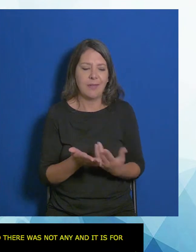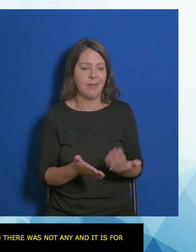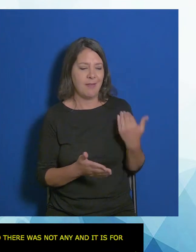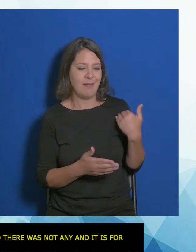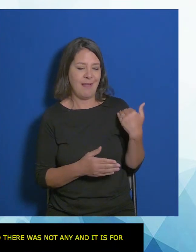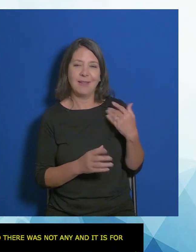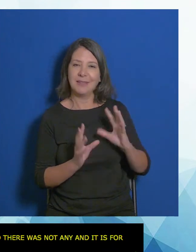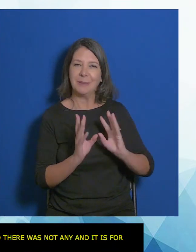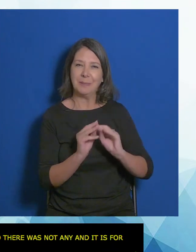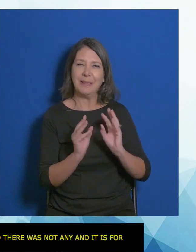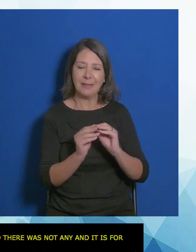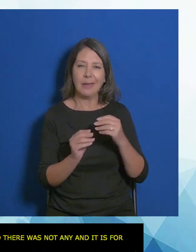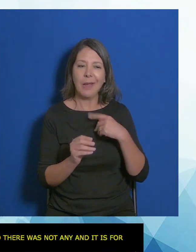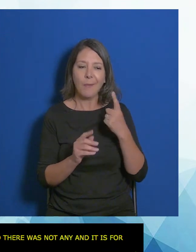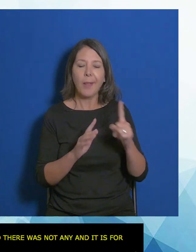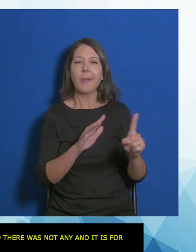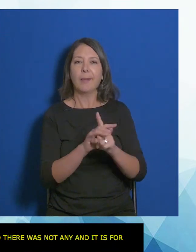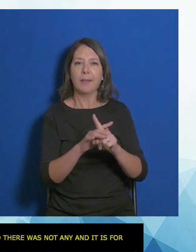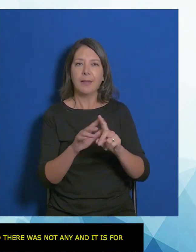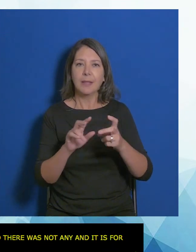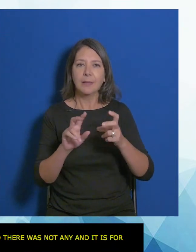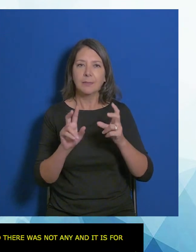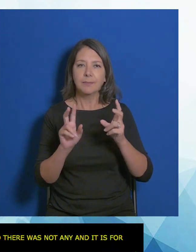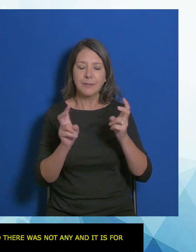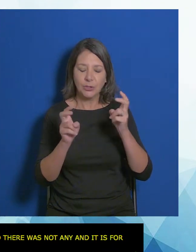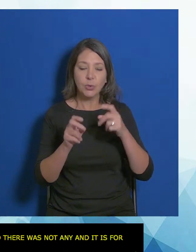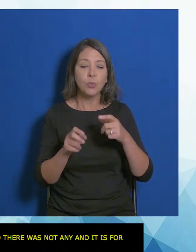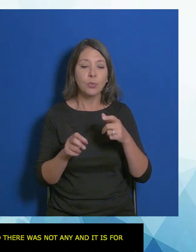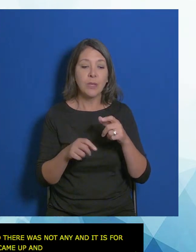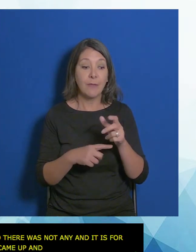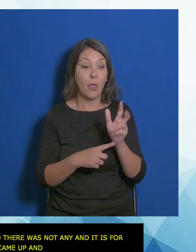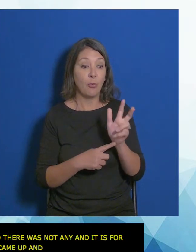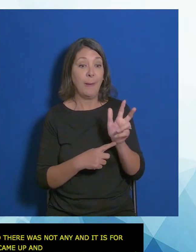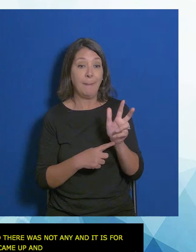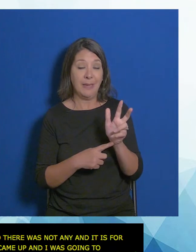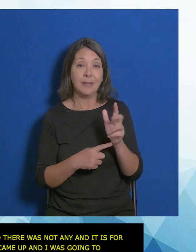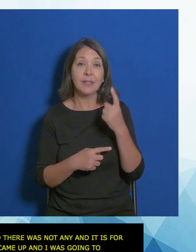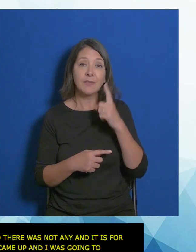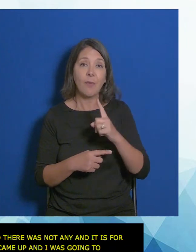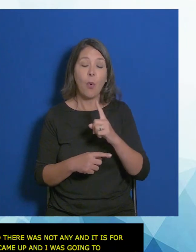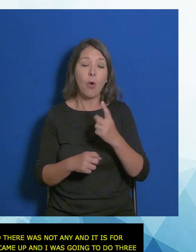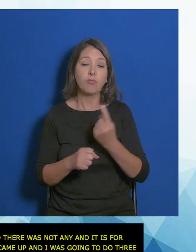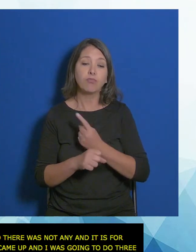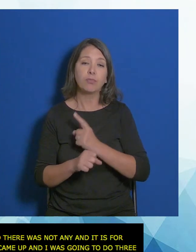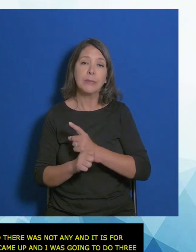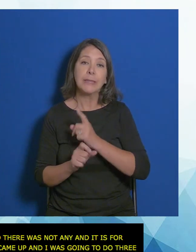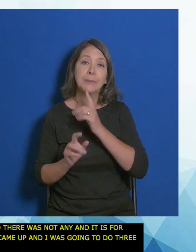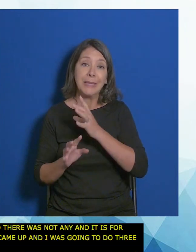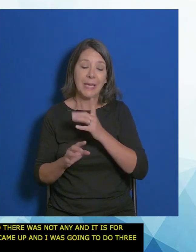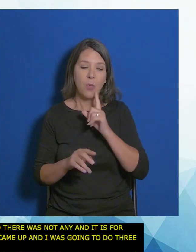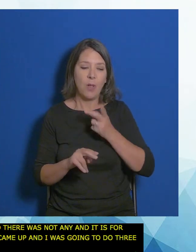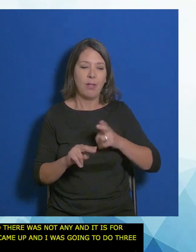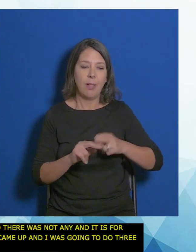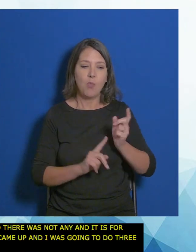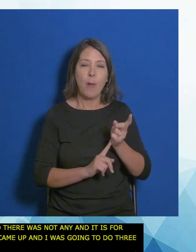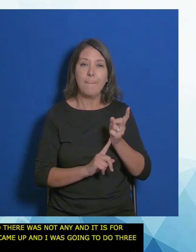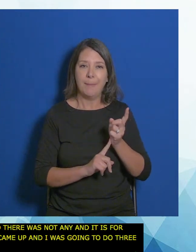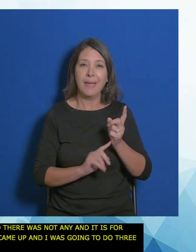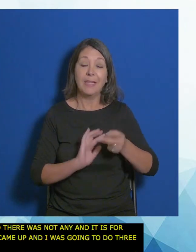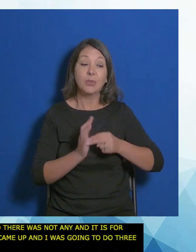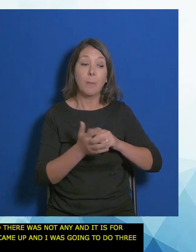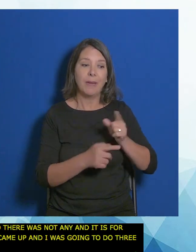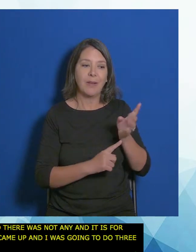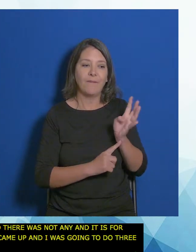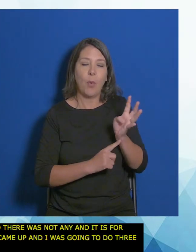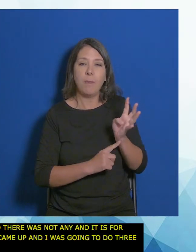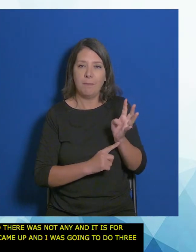up. So I was going to do 3 minutes for oral speaking and 4 minutes for people that use sign language